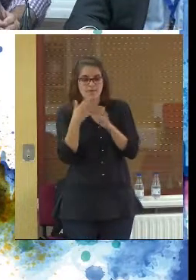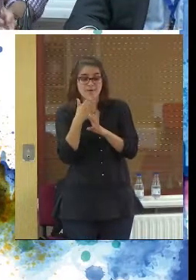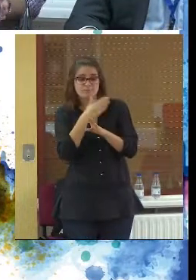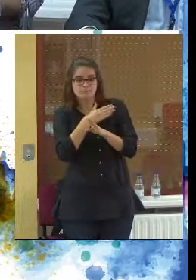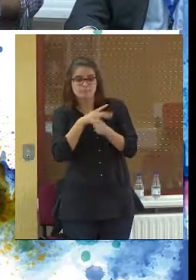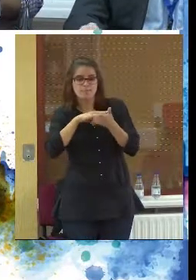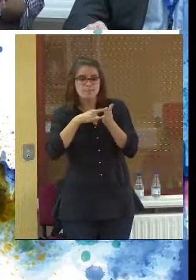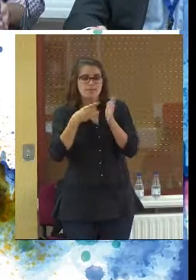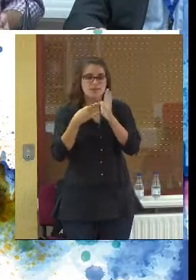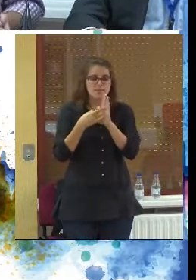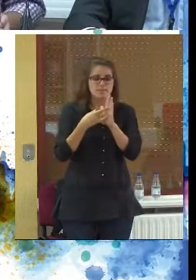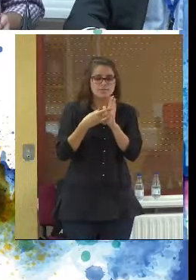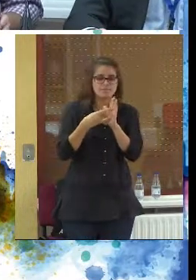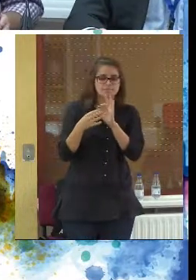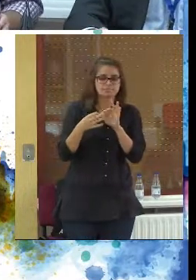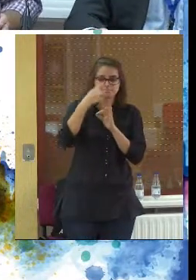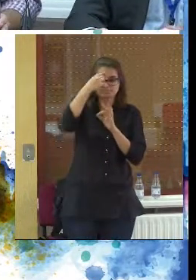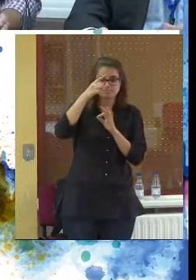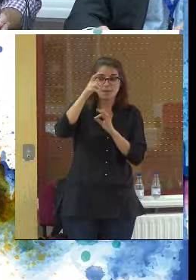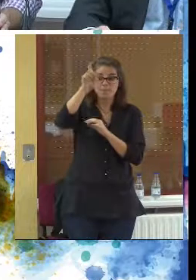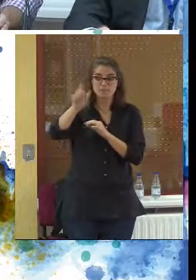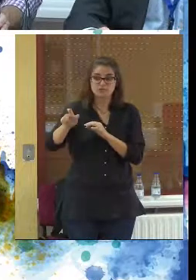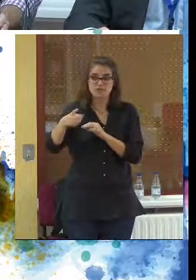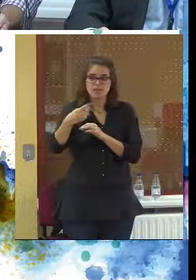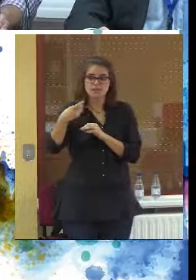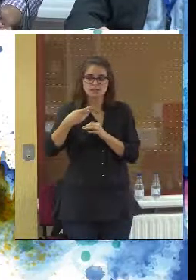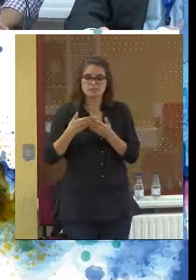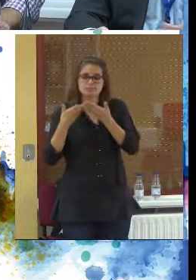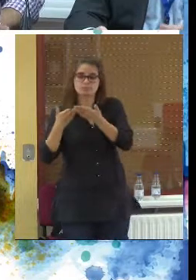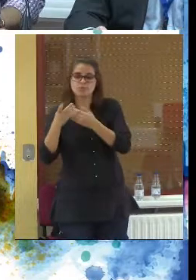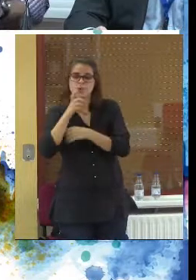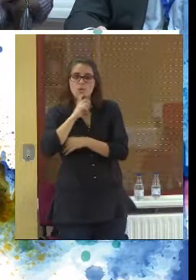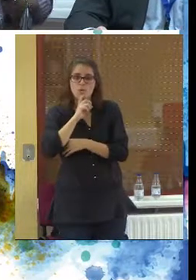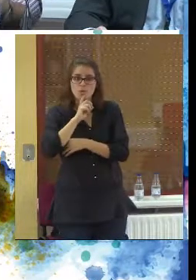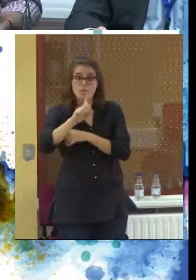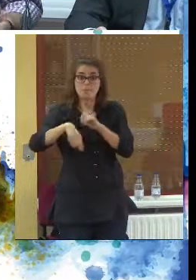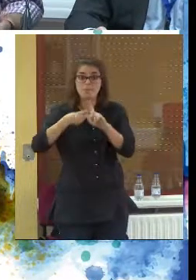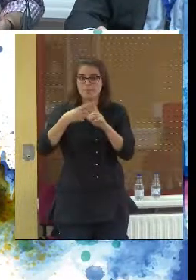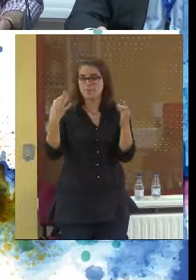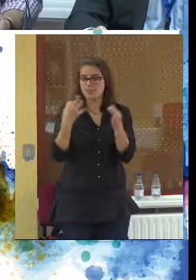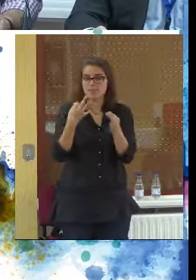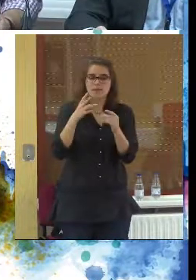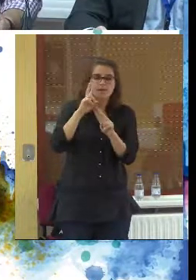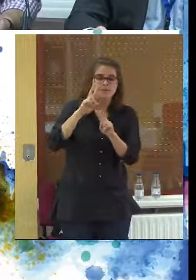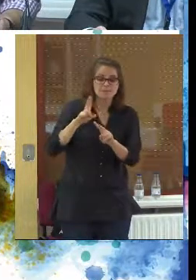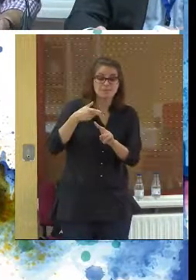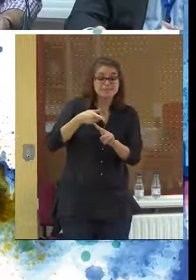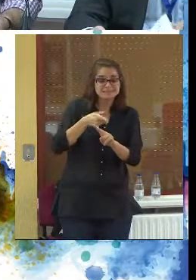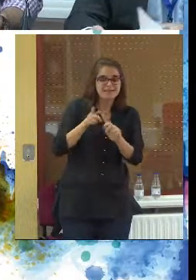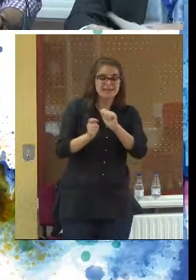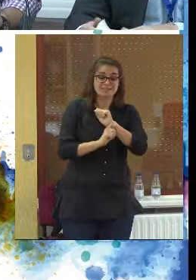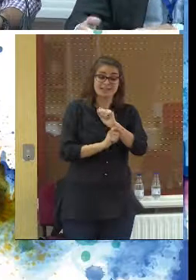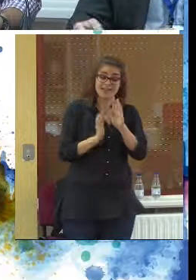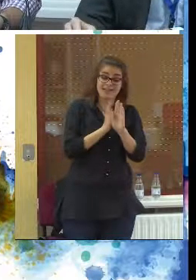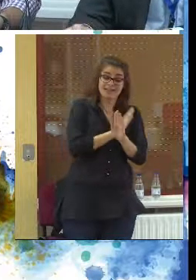plan how we've got to offer this to the person who's going to need it. And furthermore, you've got to be able